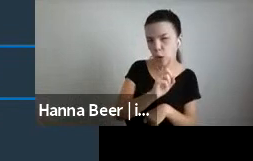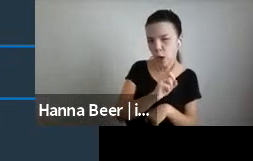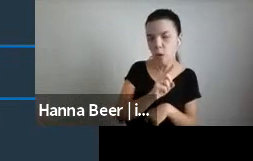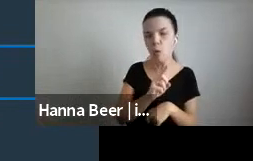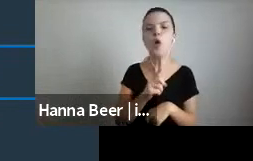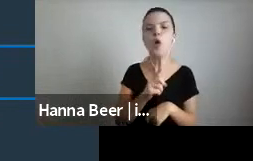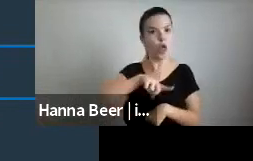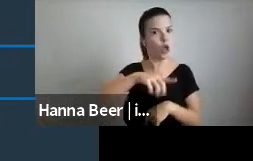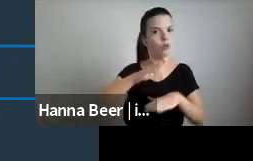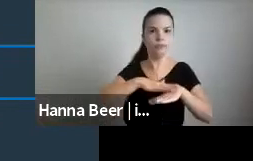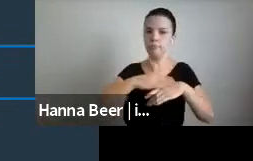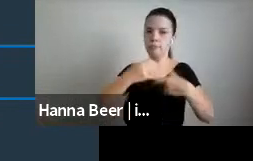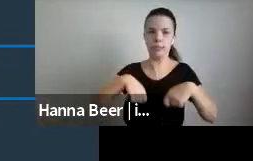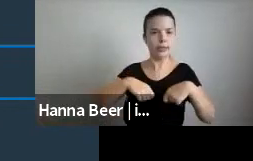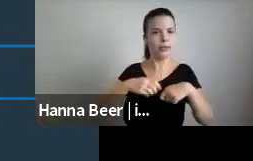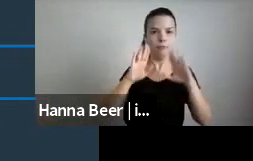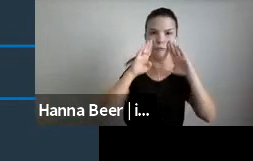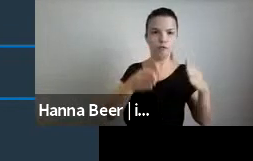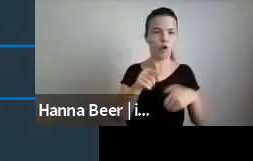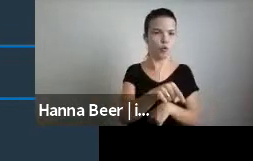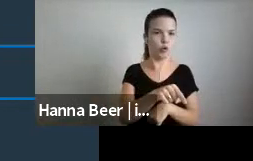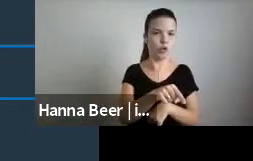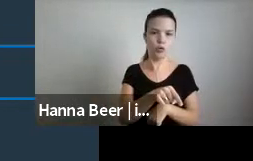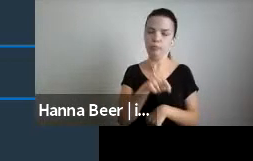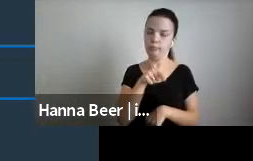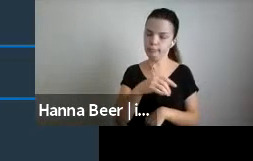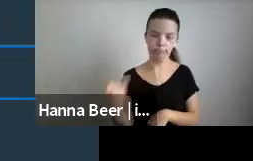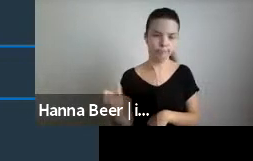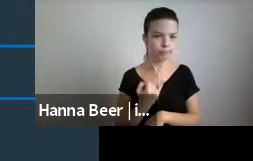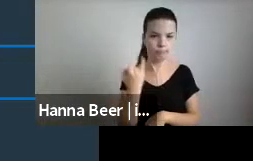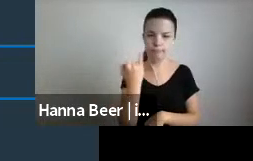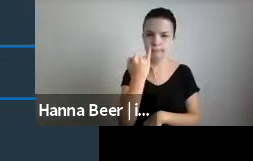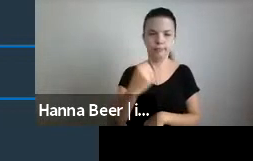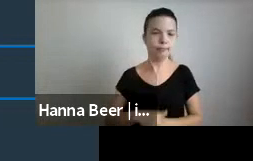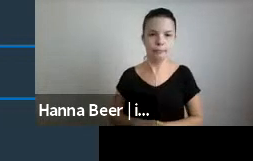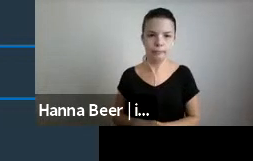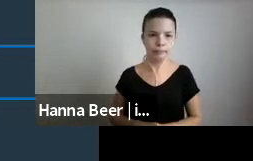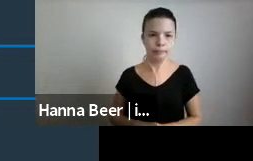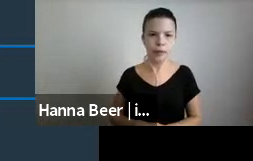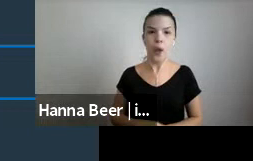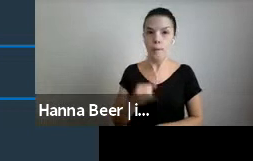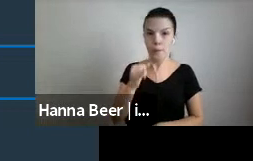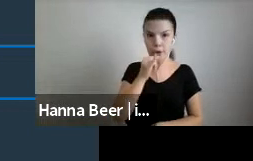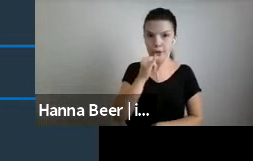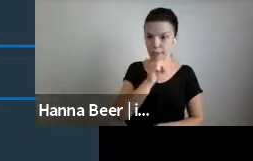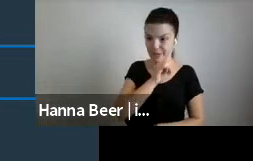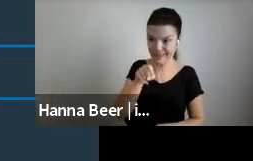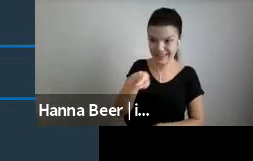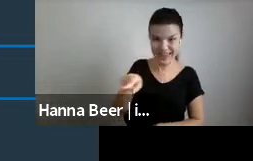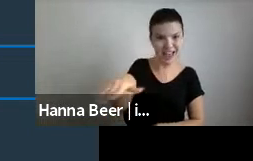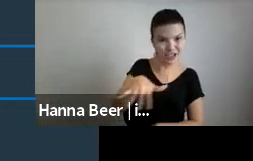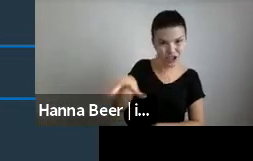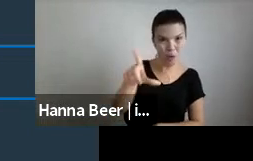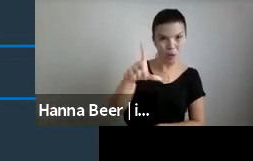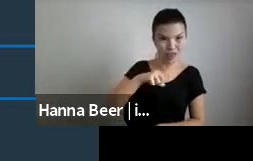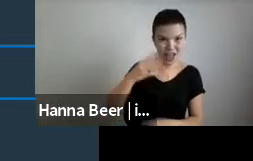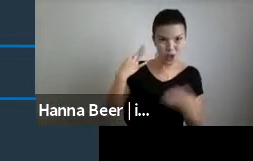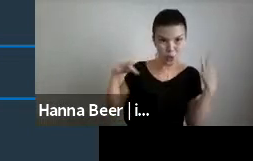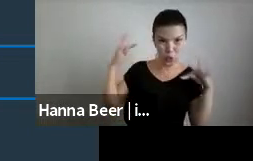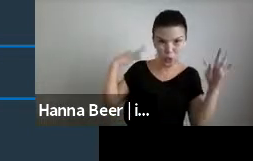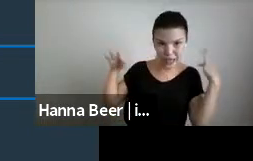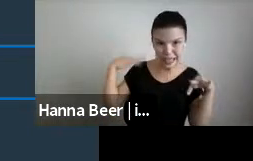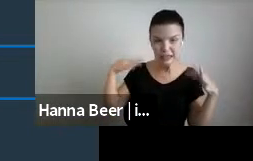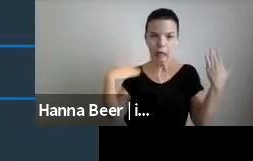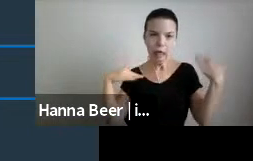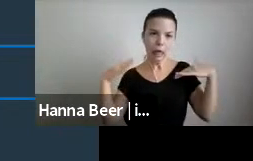the species are really important. If there's tourism, you need to diversify it more, you